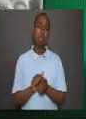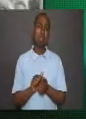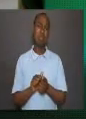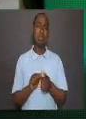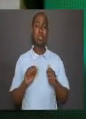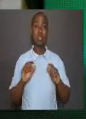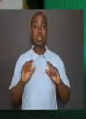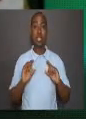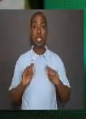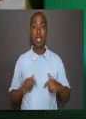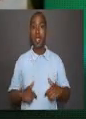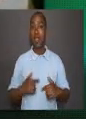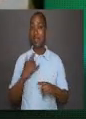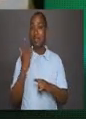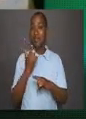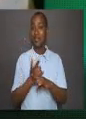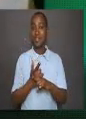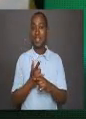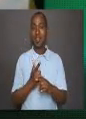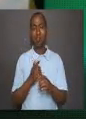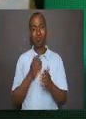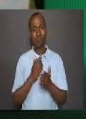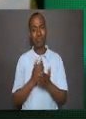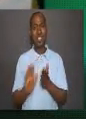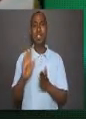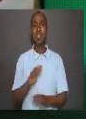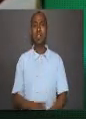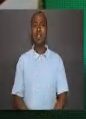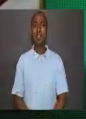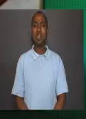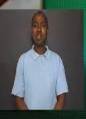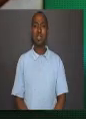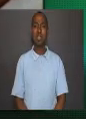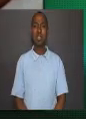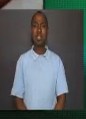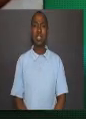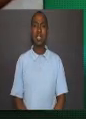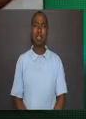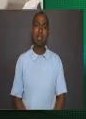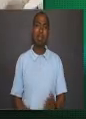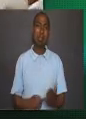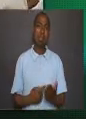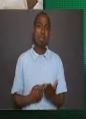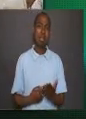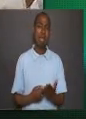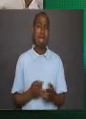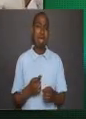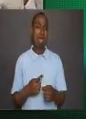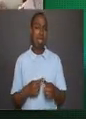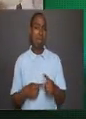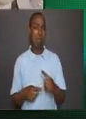citizens, devastates families, and puts a strain on our